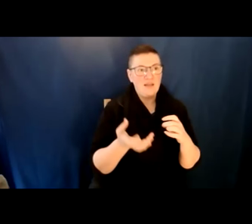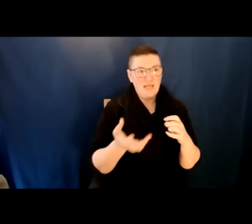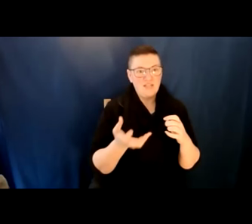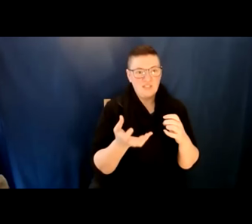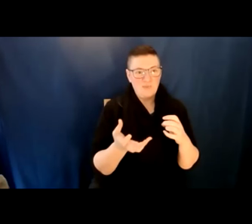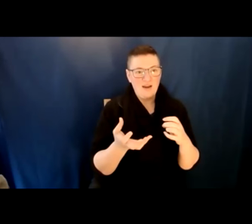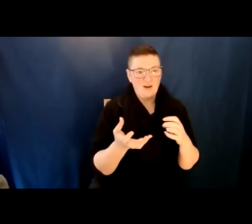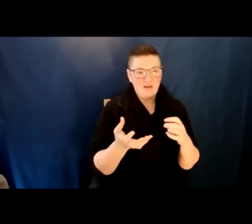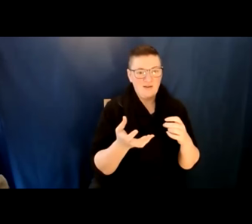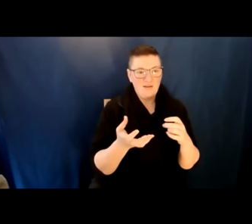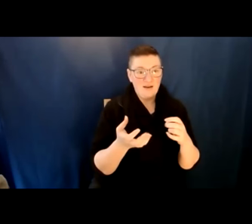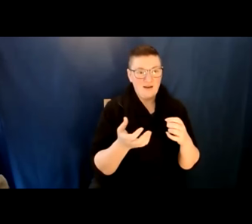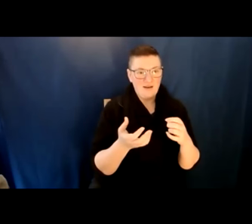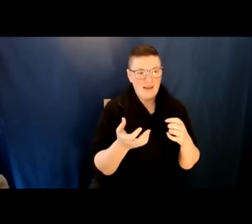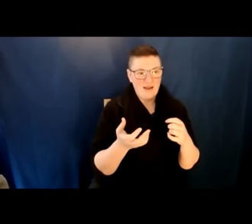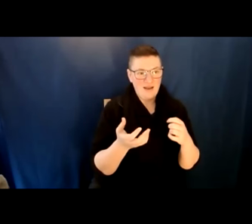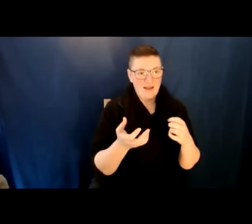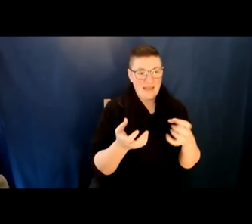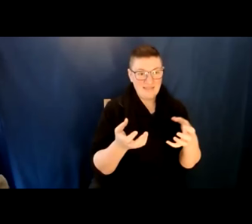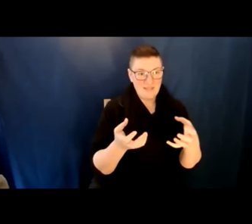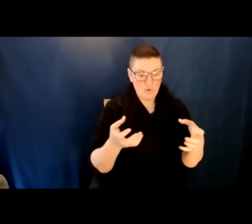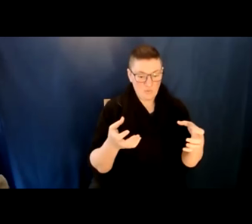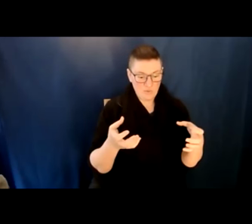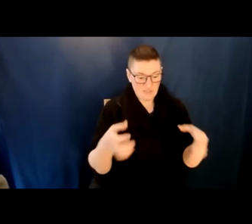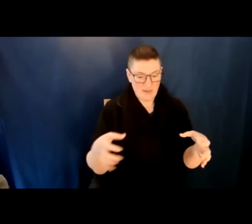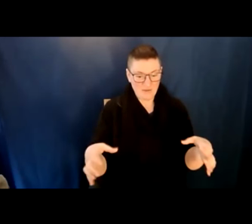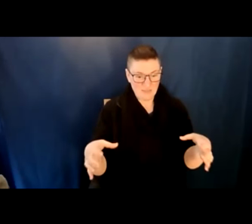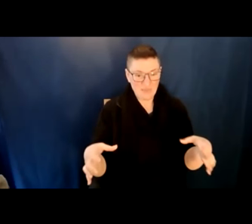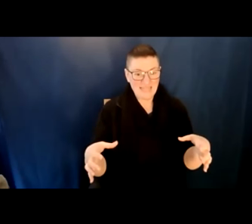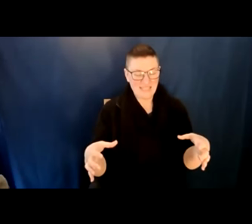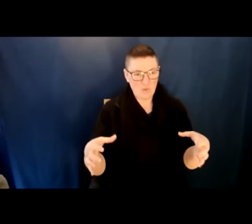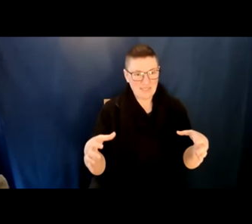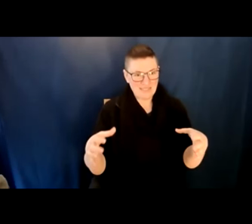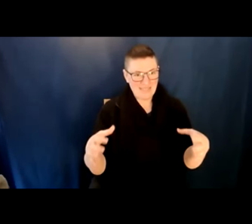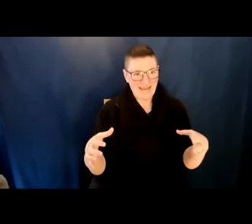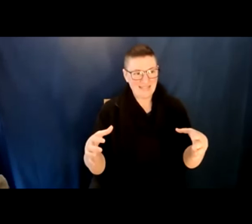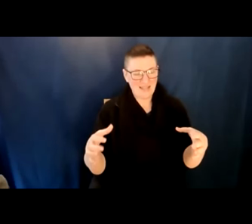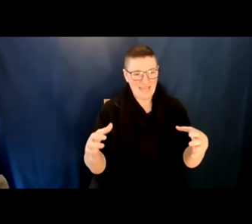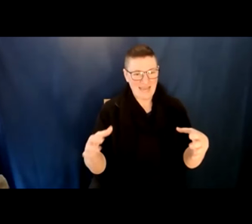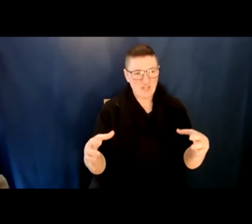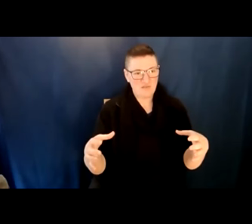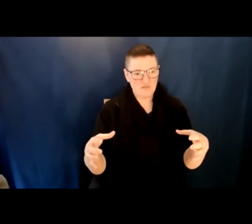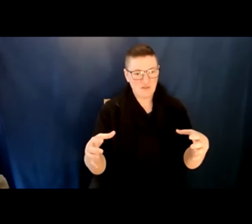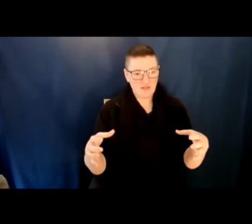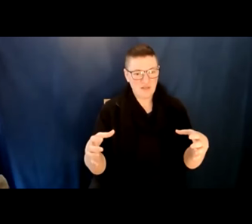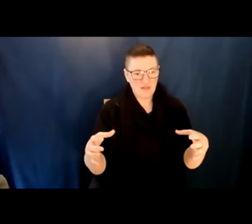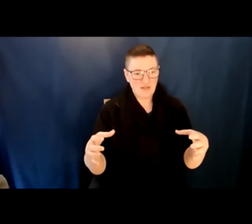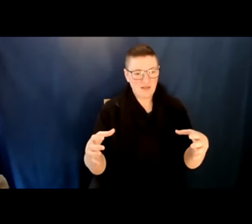being on the edge of despair, as though despair is a place that you can stand on the edge